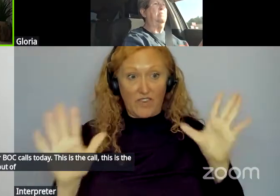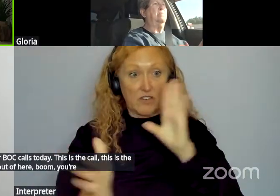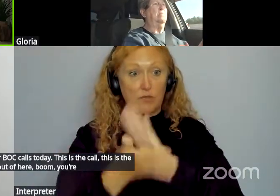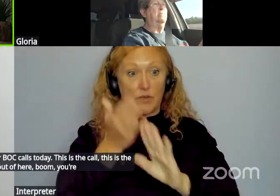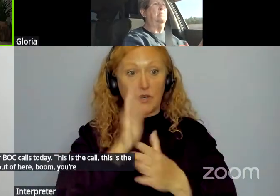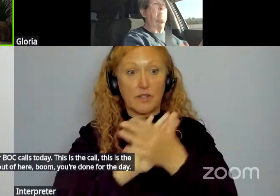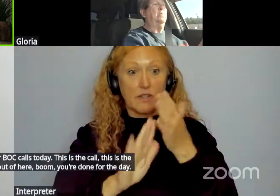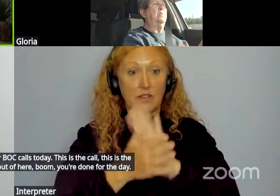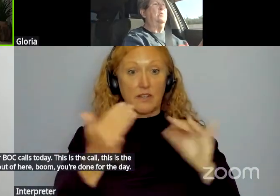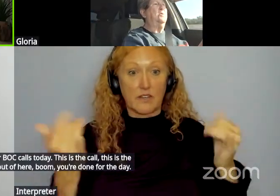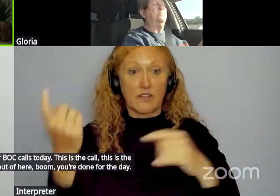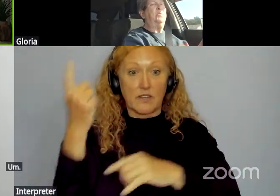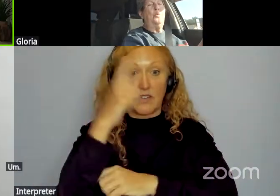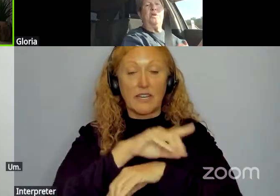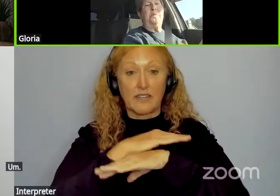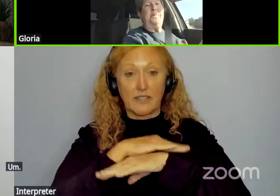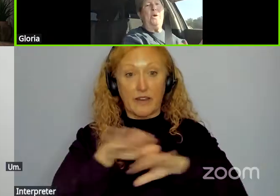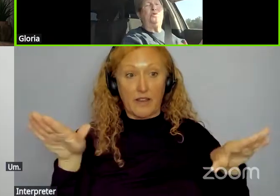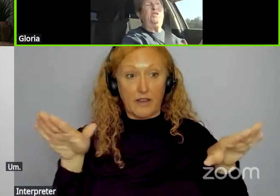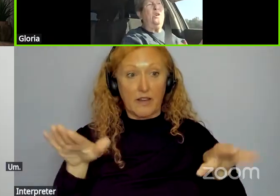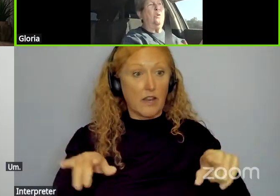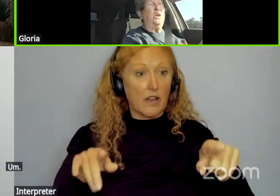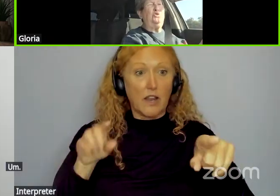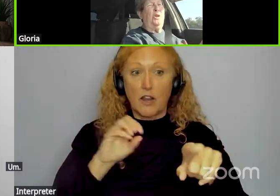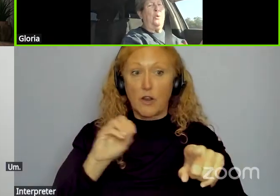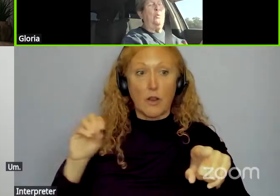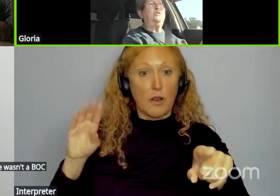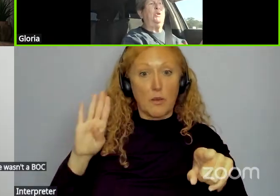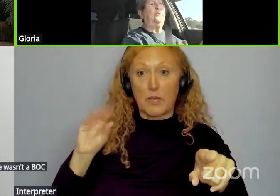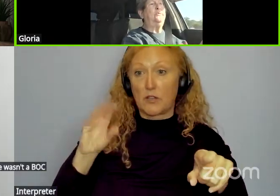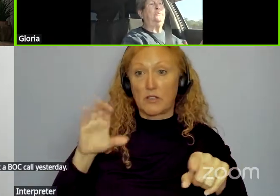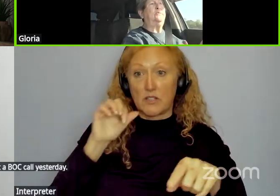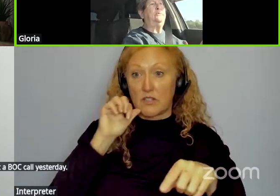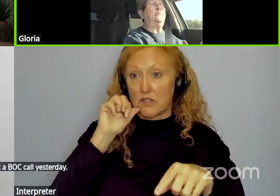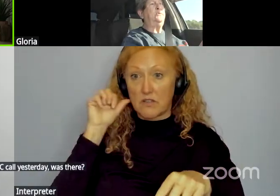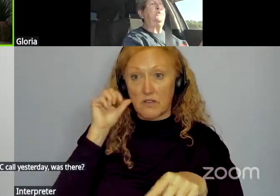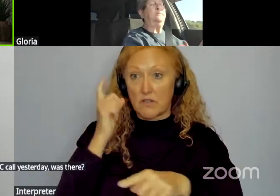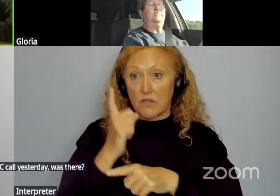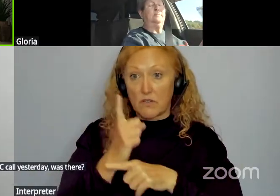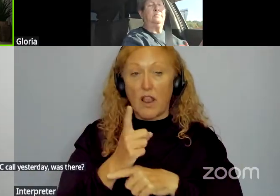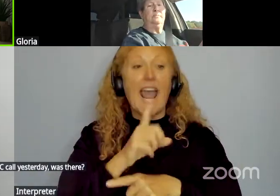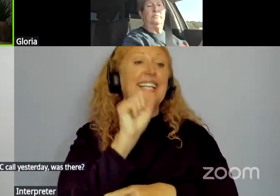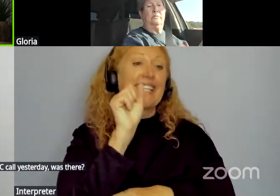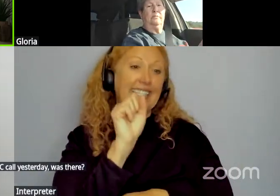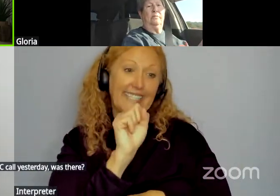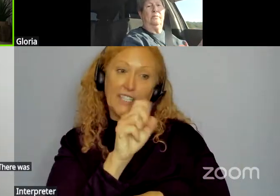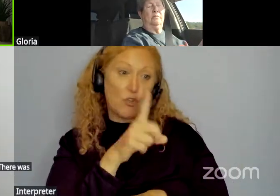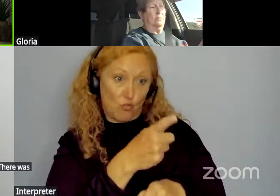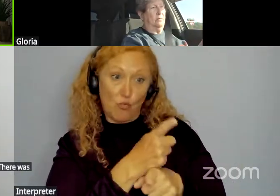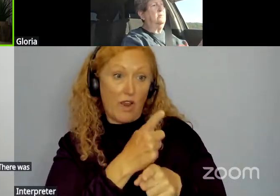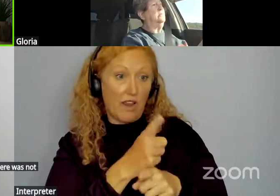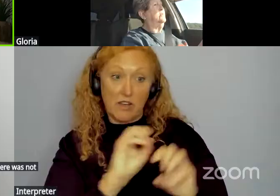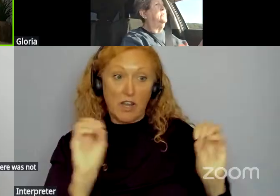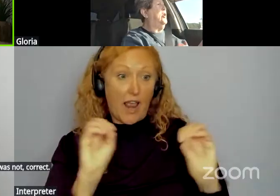day. There wasn't a BOC call yesterday, was there? There was not, correct. No, wait, I Because